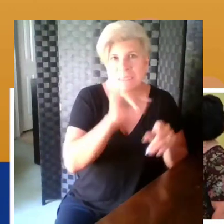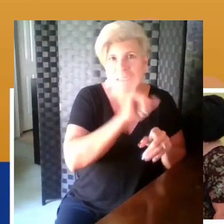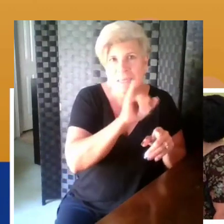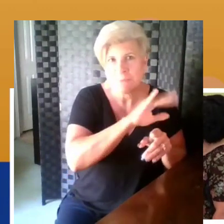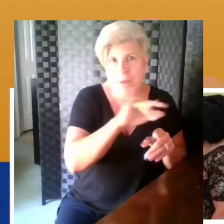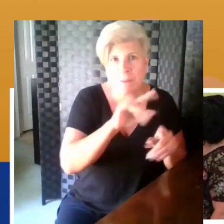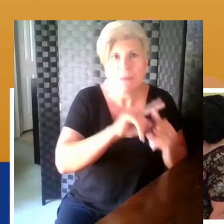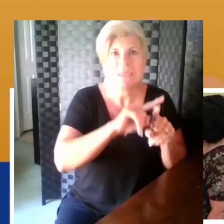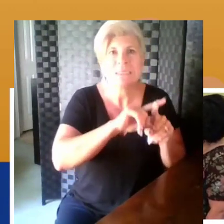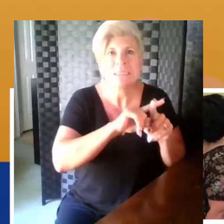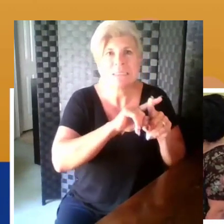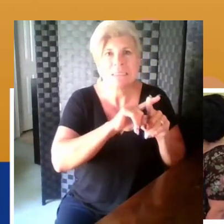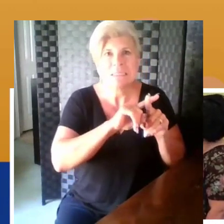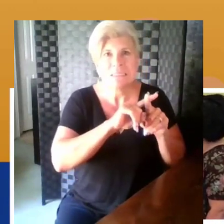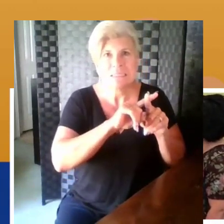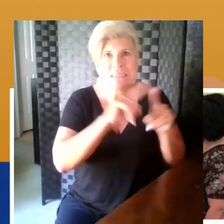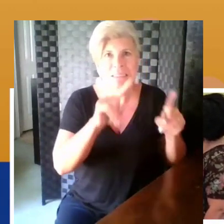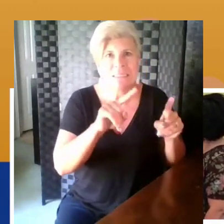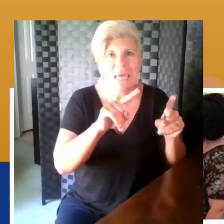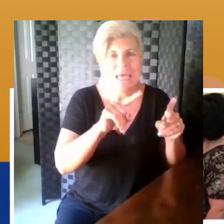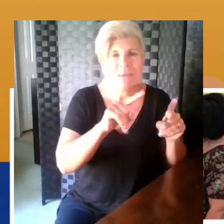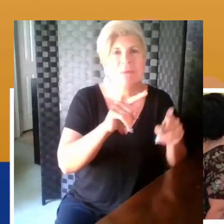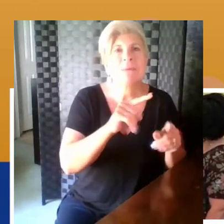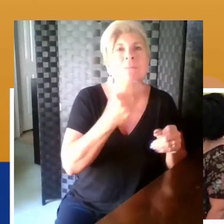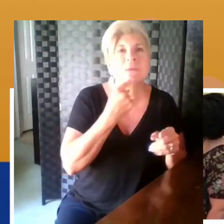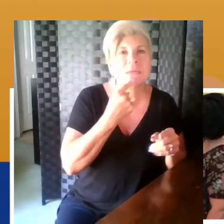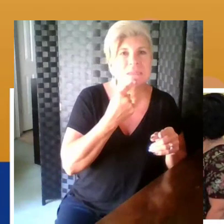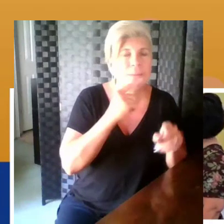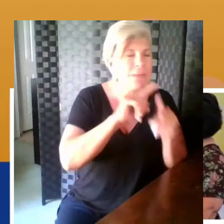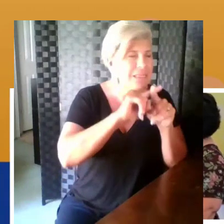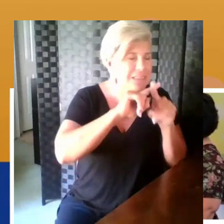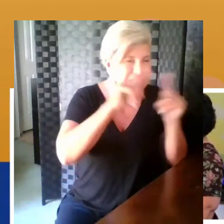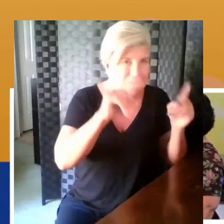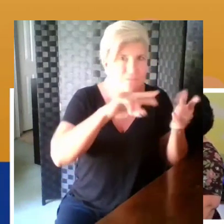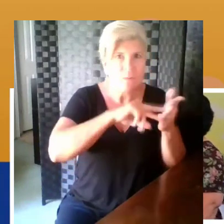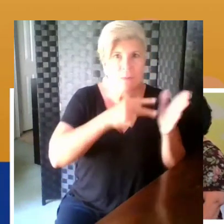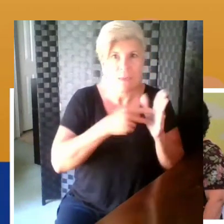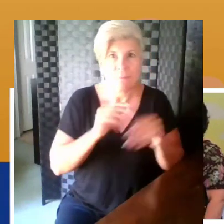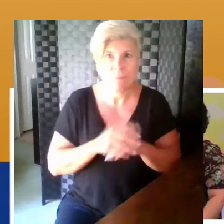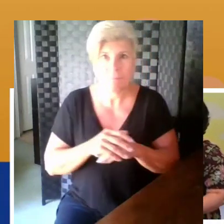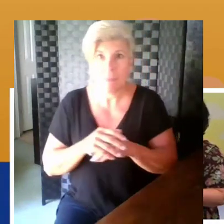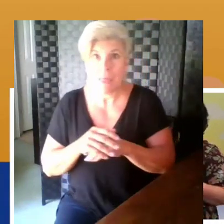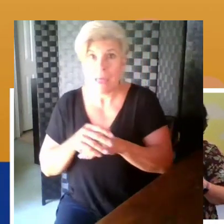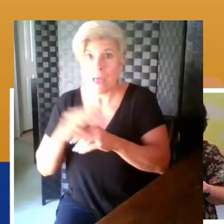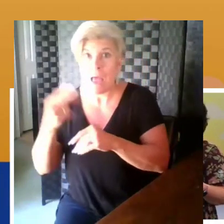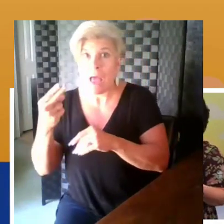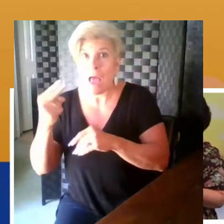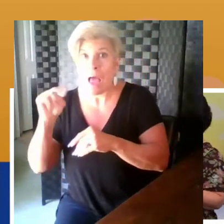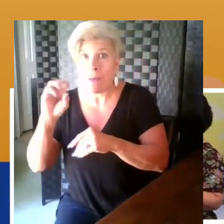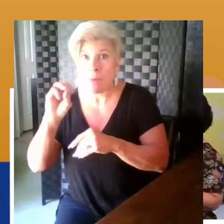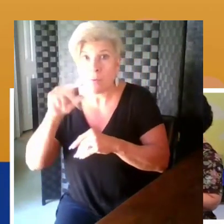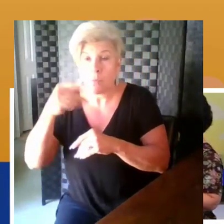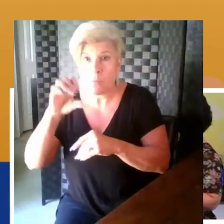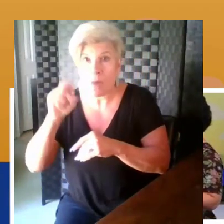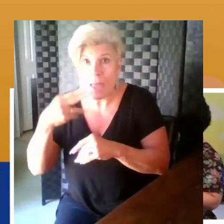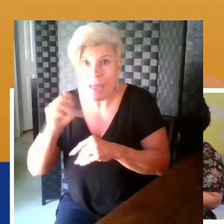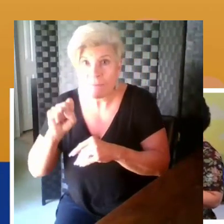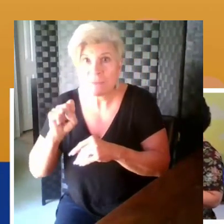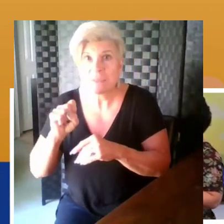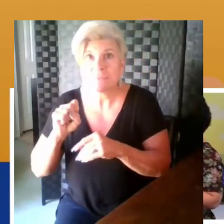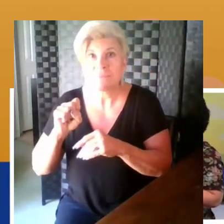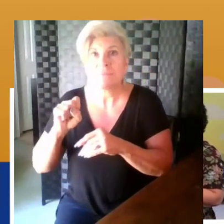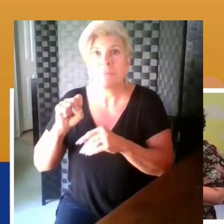pronunciation. Homographs are words that share the same spelling, but they might have different meanings regardless of